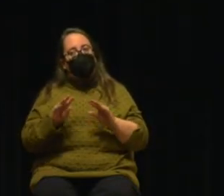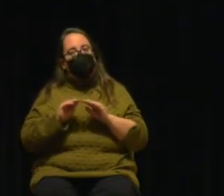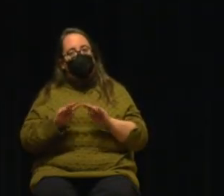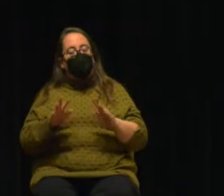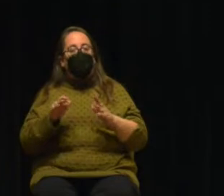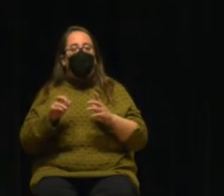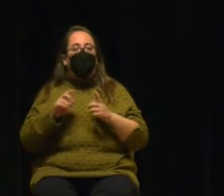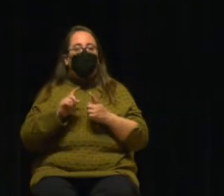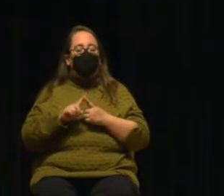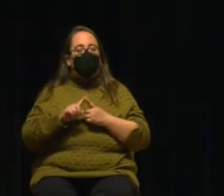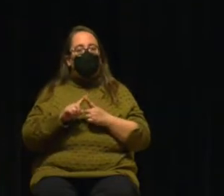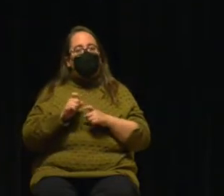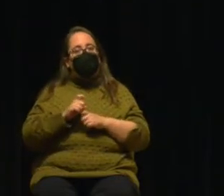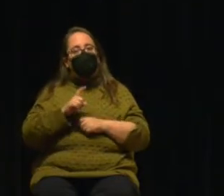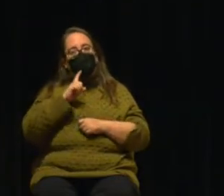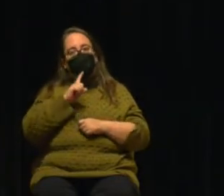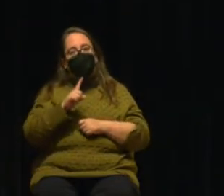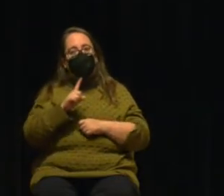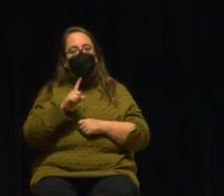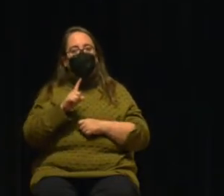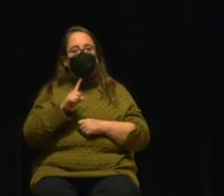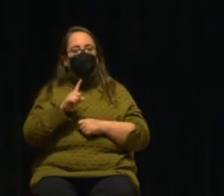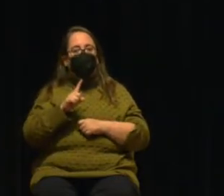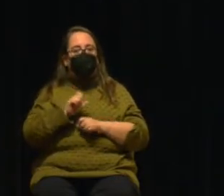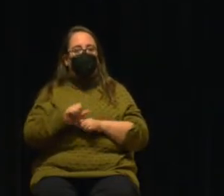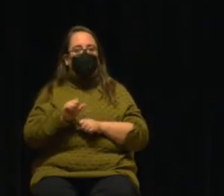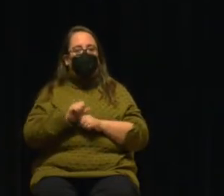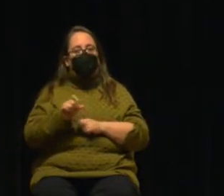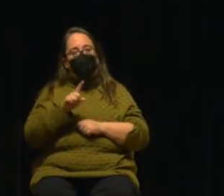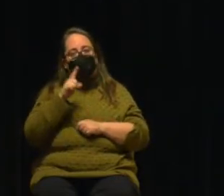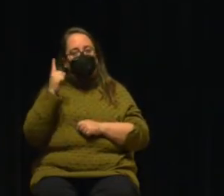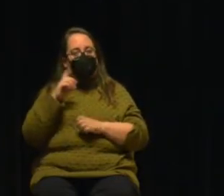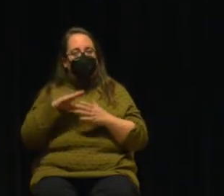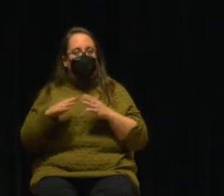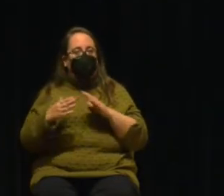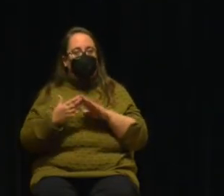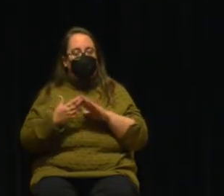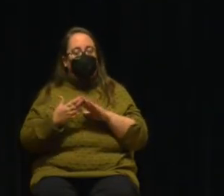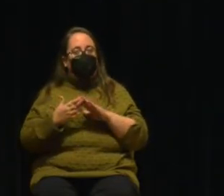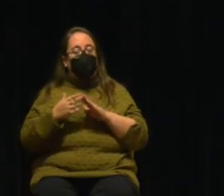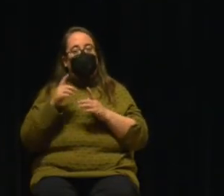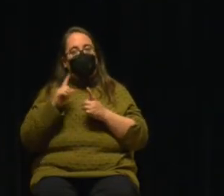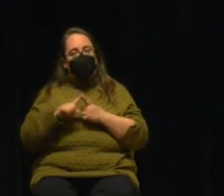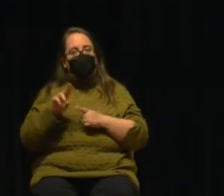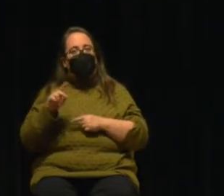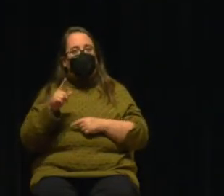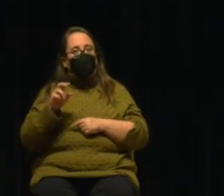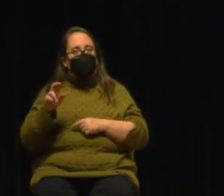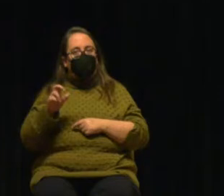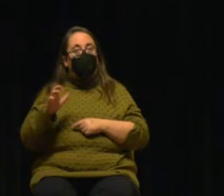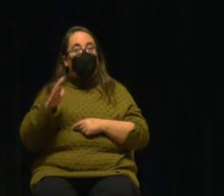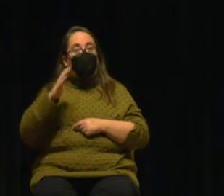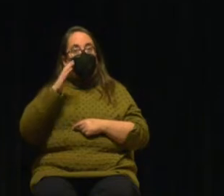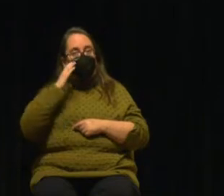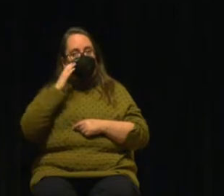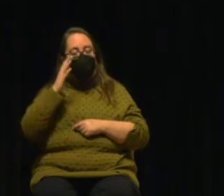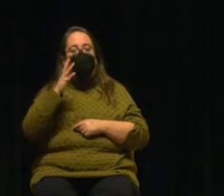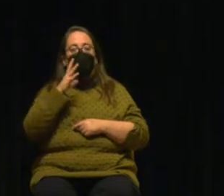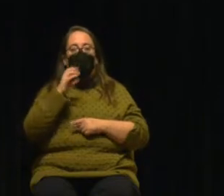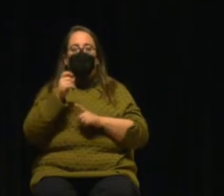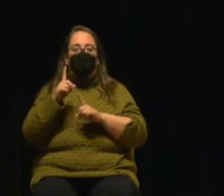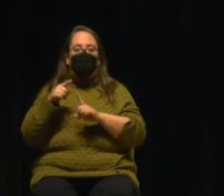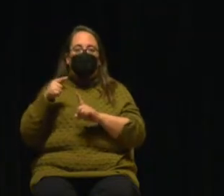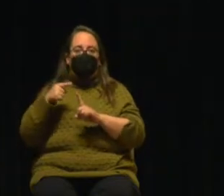wanted to ensure that the contributions of the Black community to the Underground Railroad were known. And in